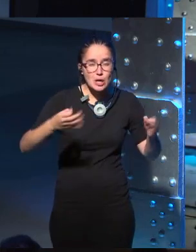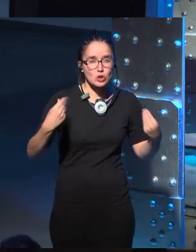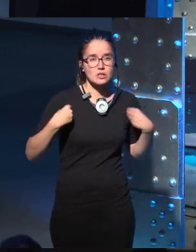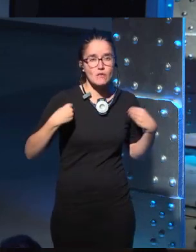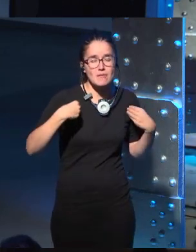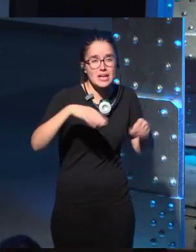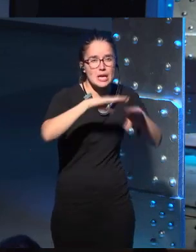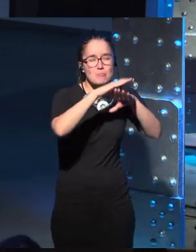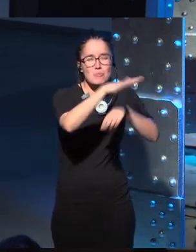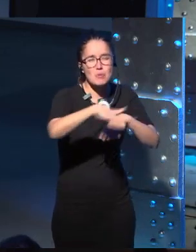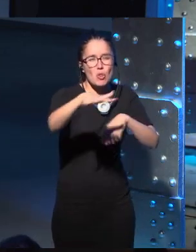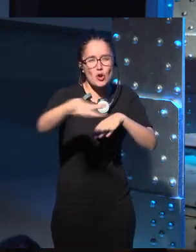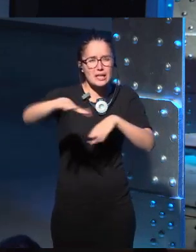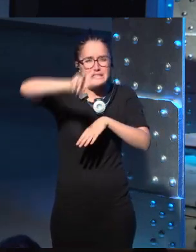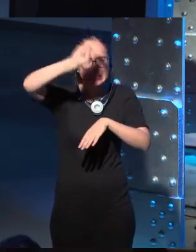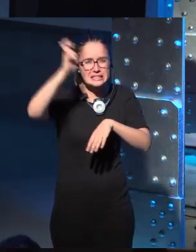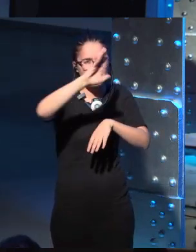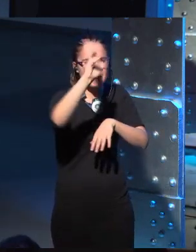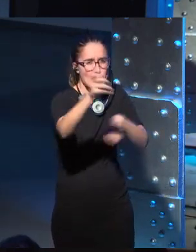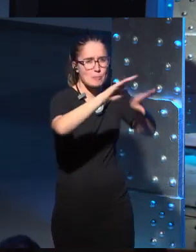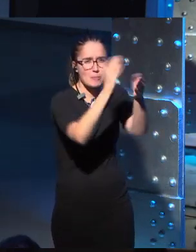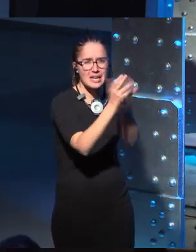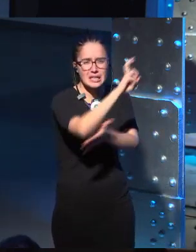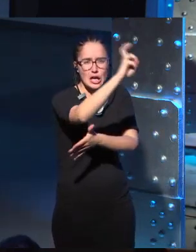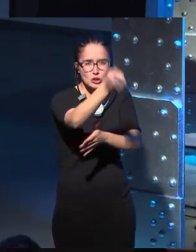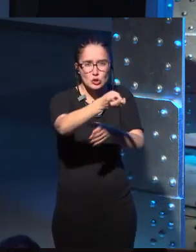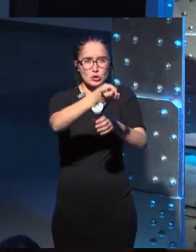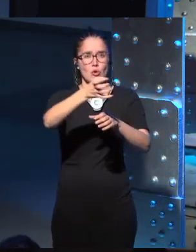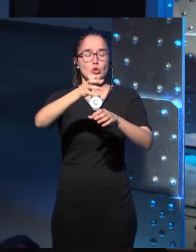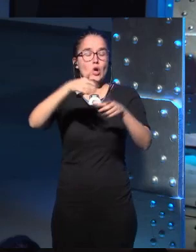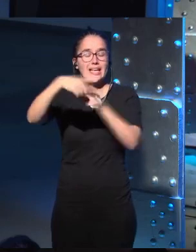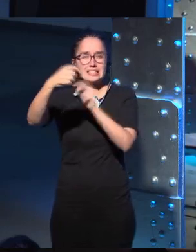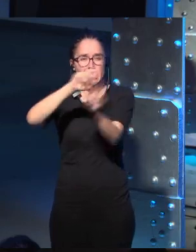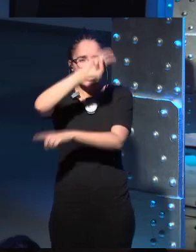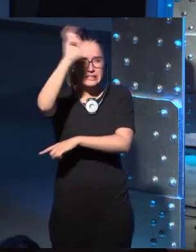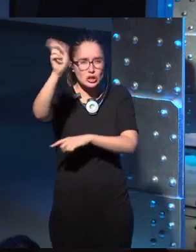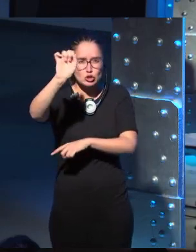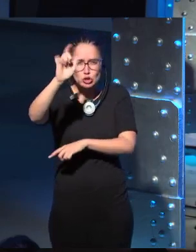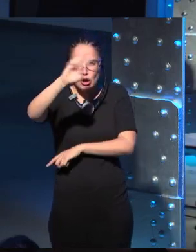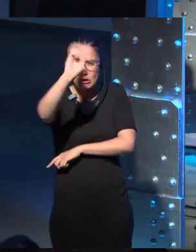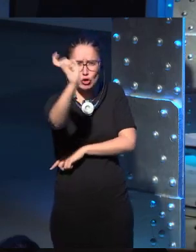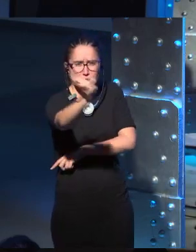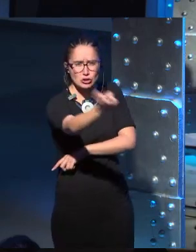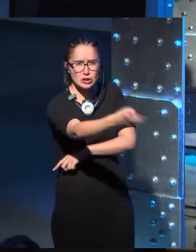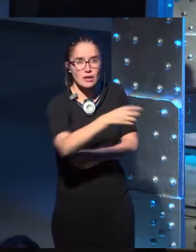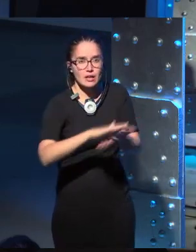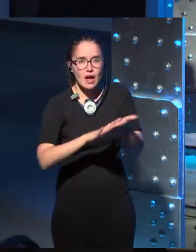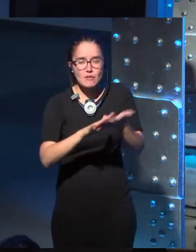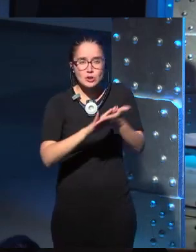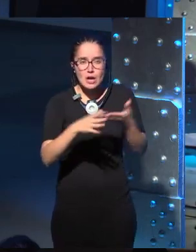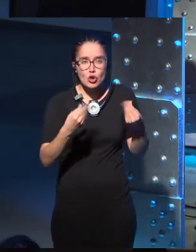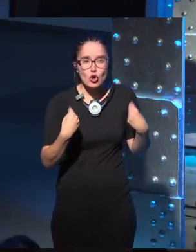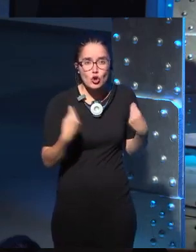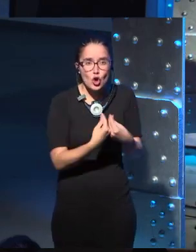around planets that orbit other stars than the Sun. And you want to talk to them. How do? You take your